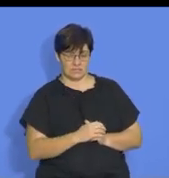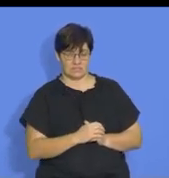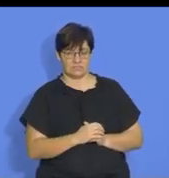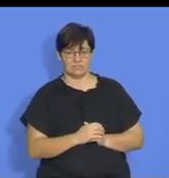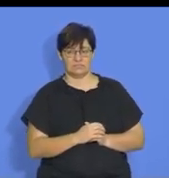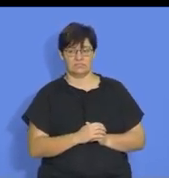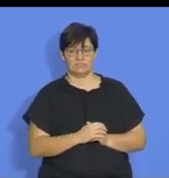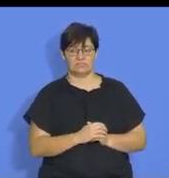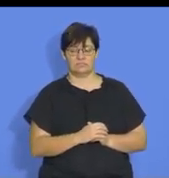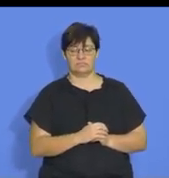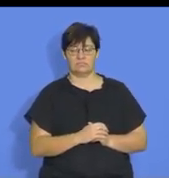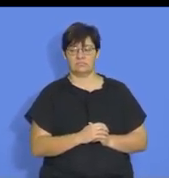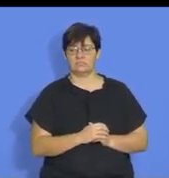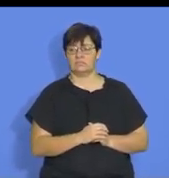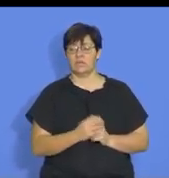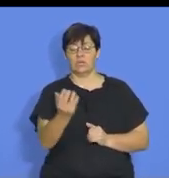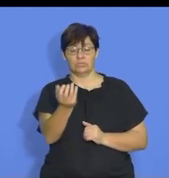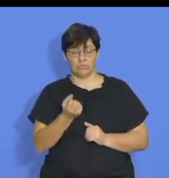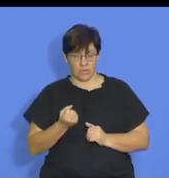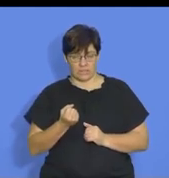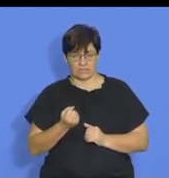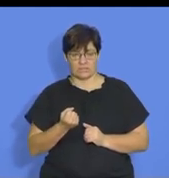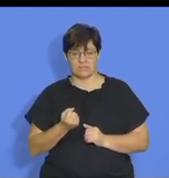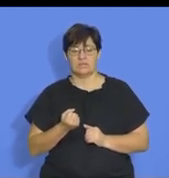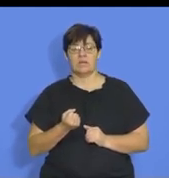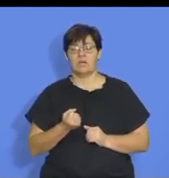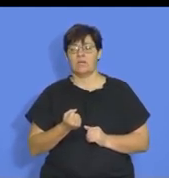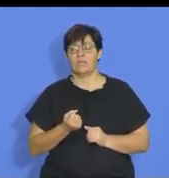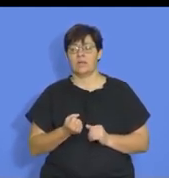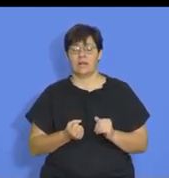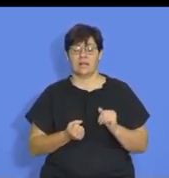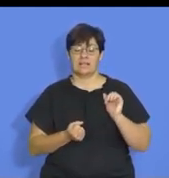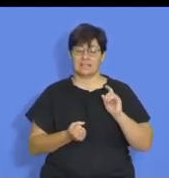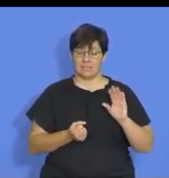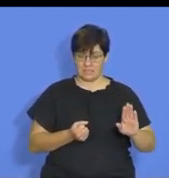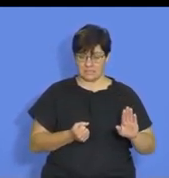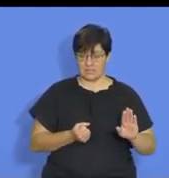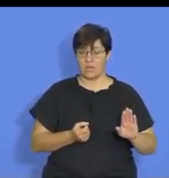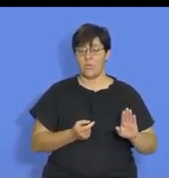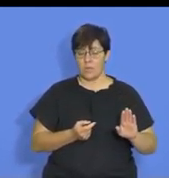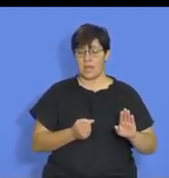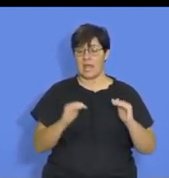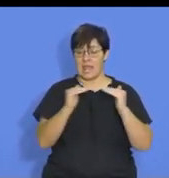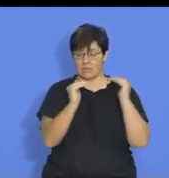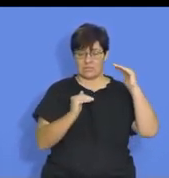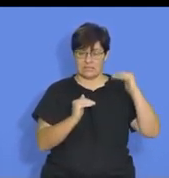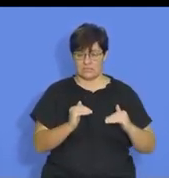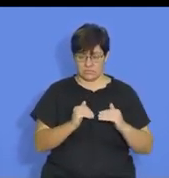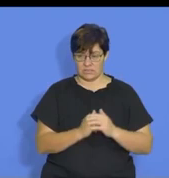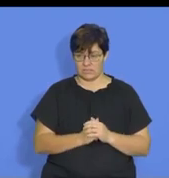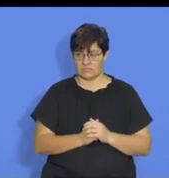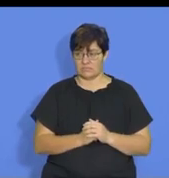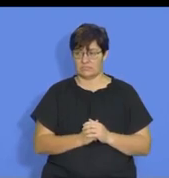1,250. So here's my credit. And then drawings, we're going to debit drawings because equity is